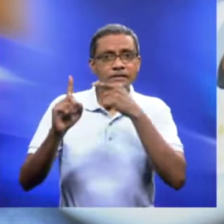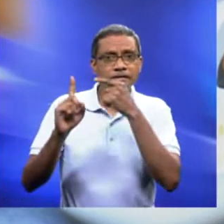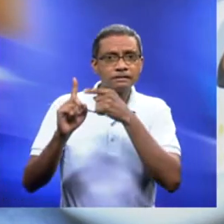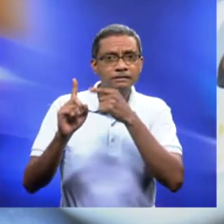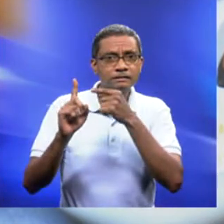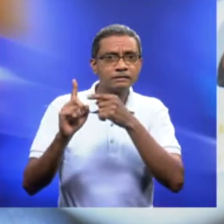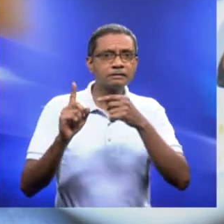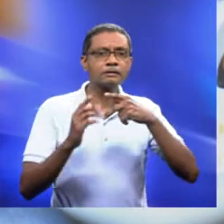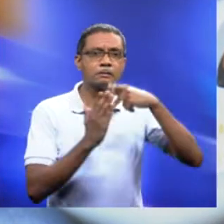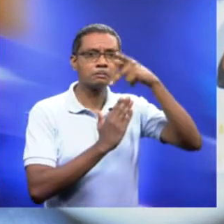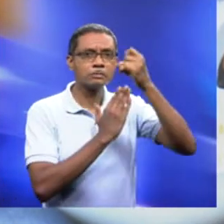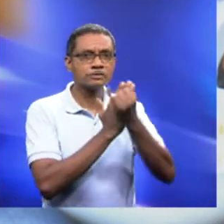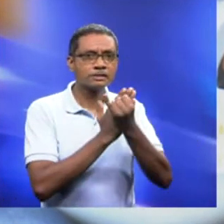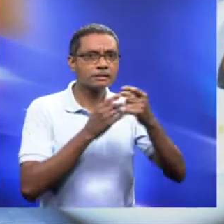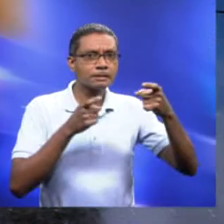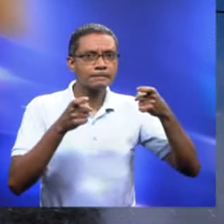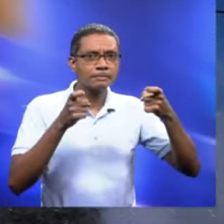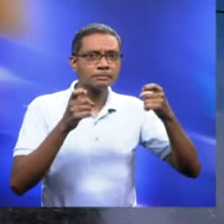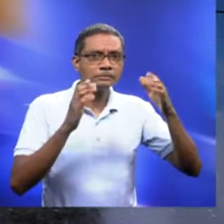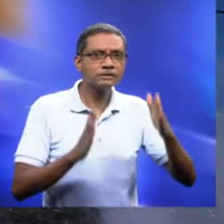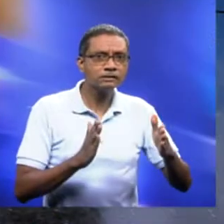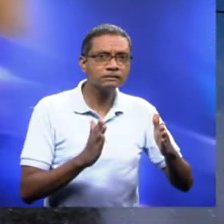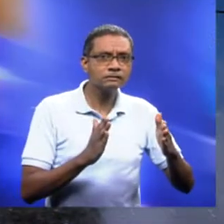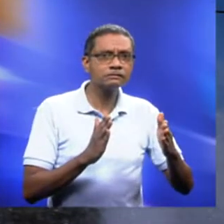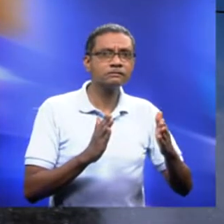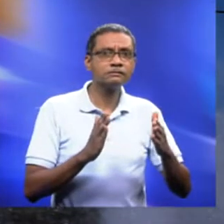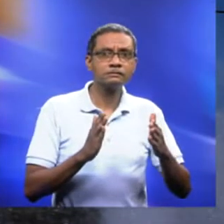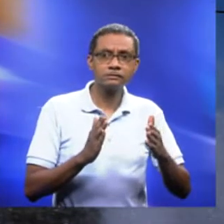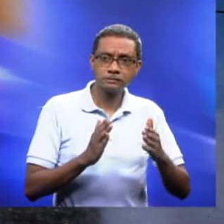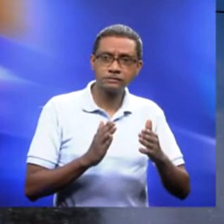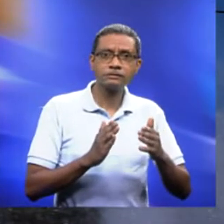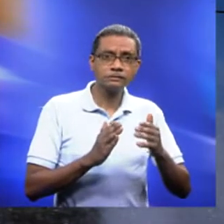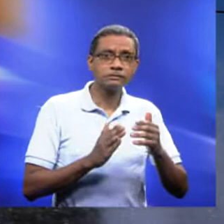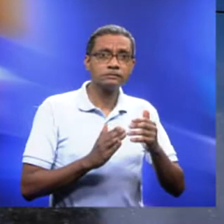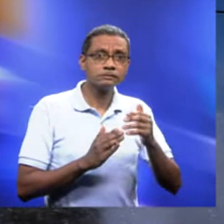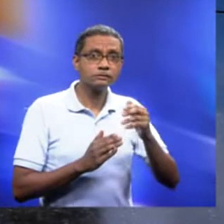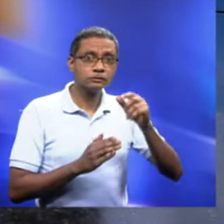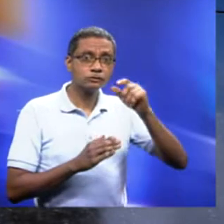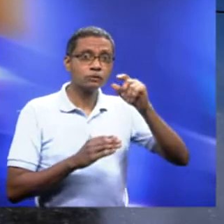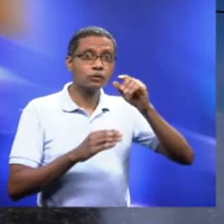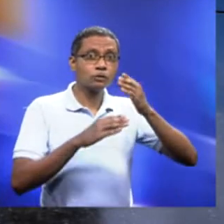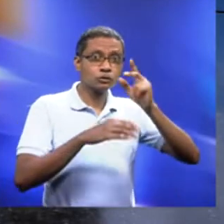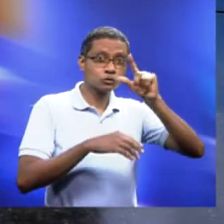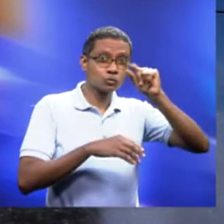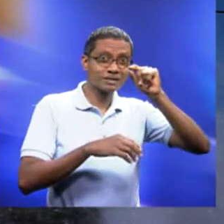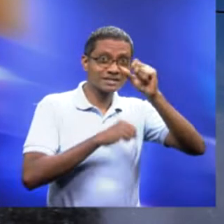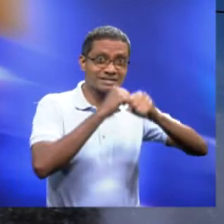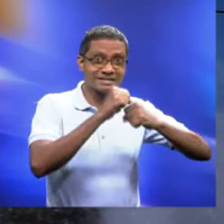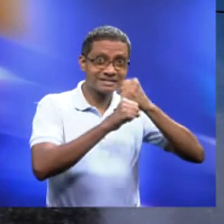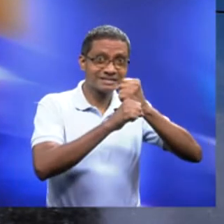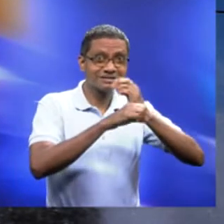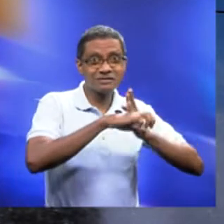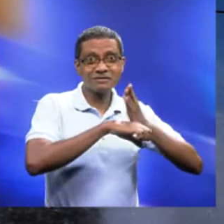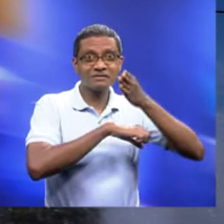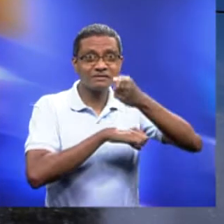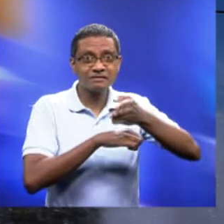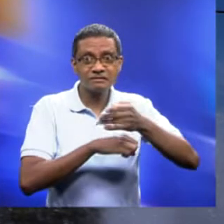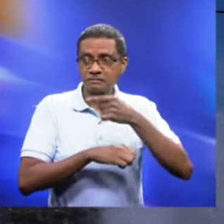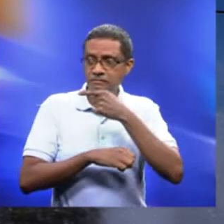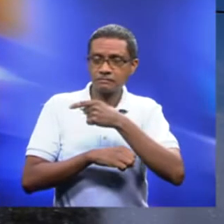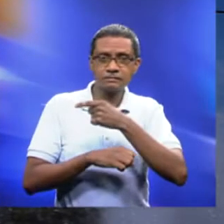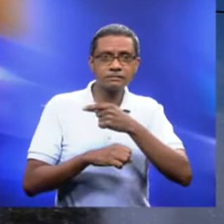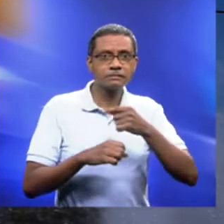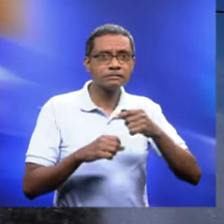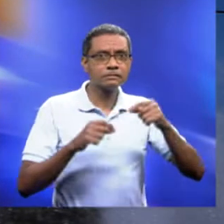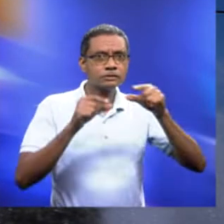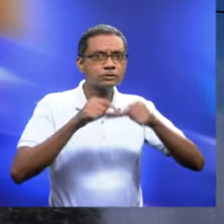project management professional with more than 2 decades of ICT experience with qualifications of an MBA and MSc in